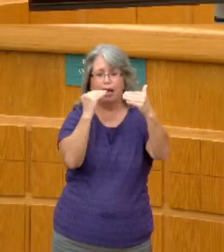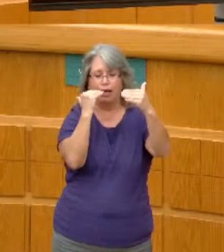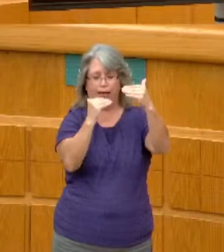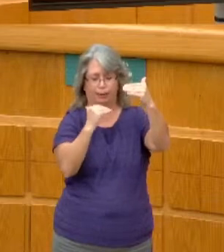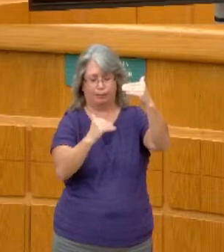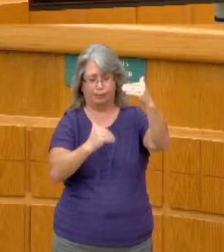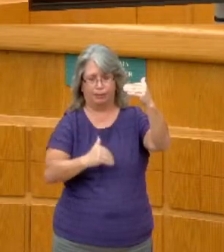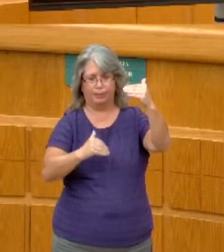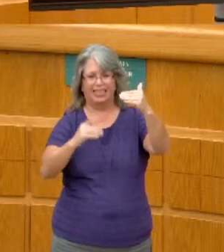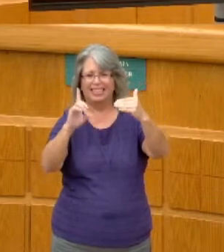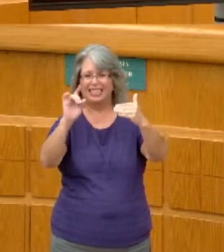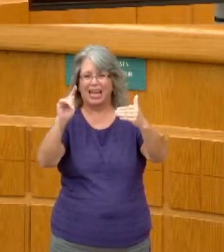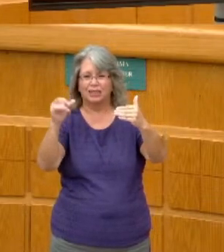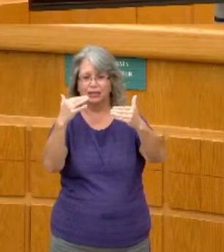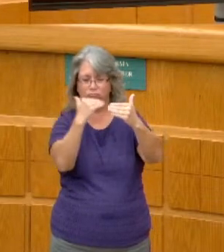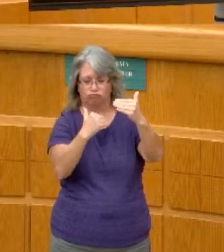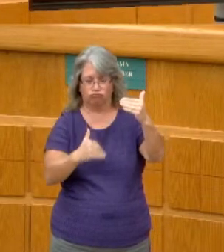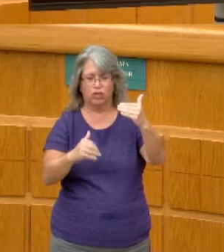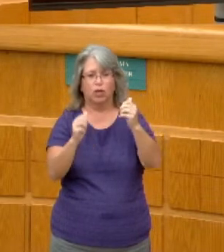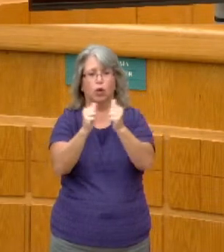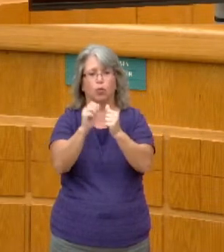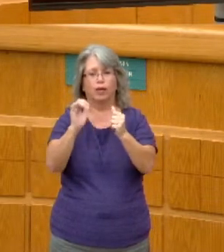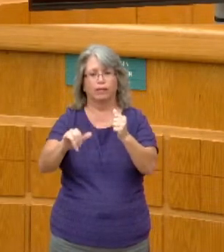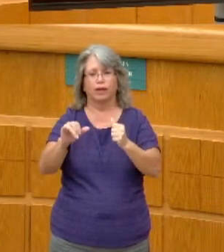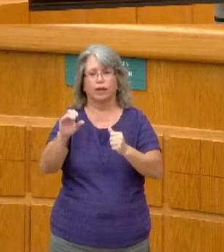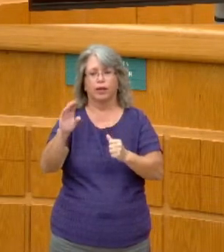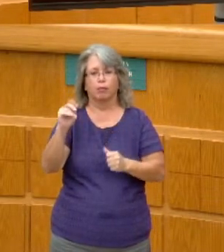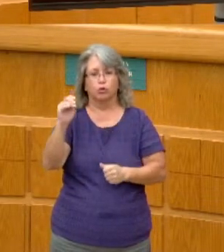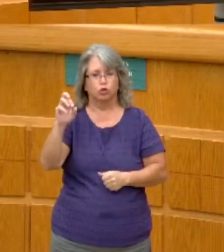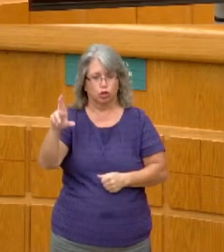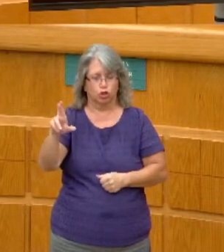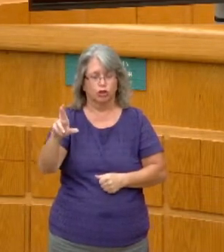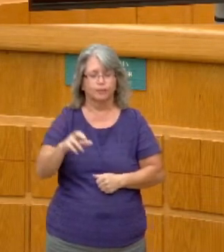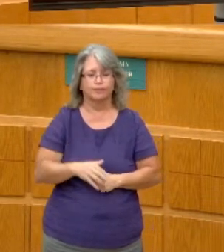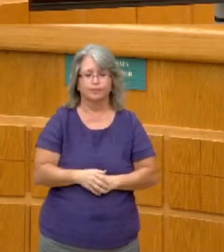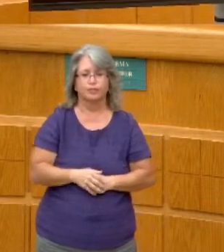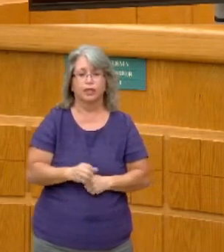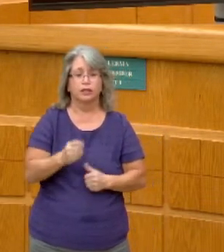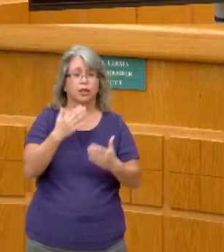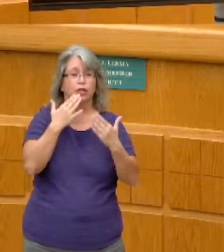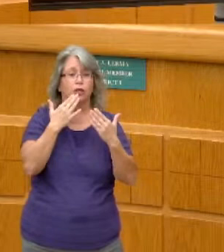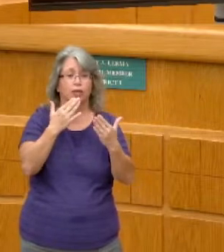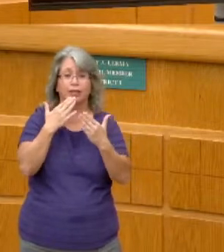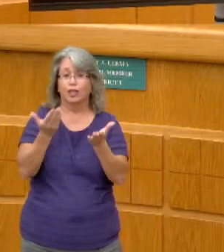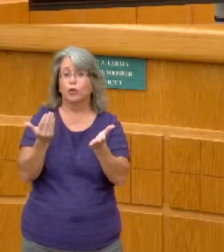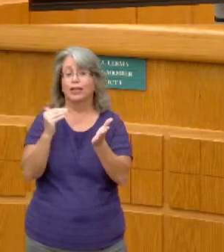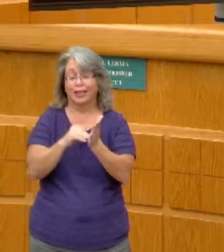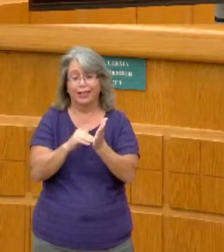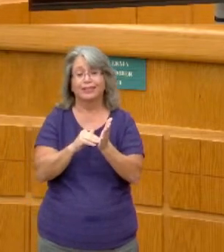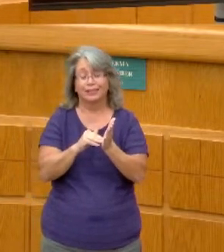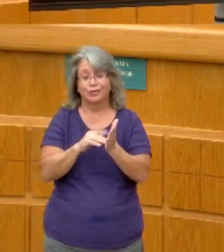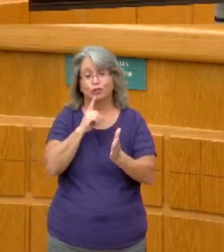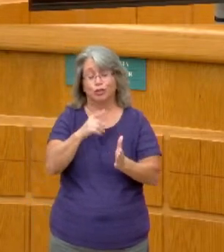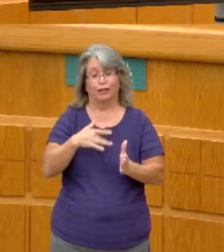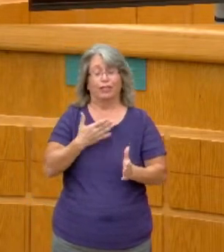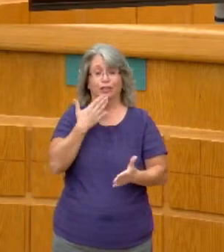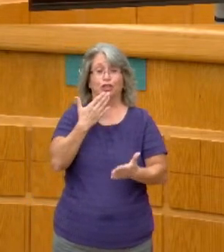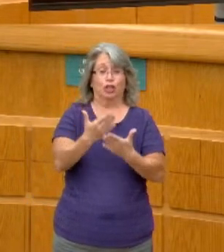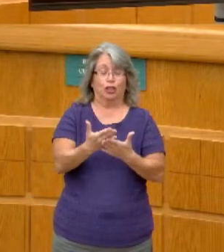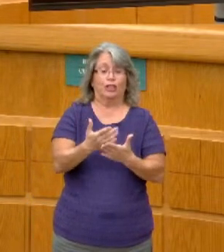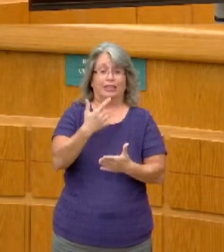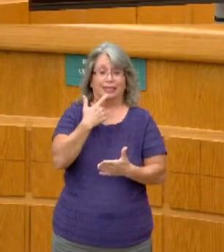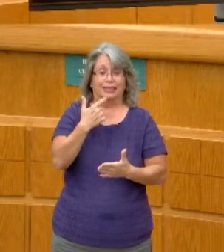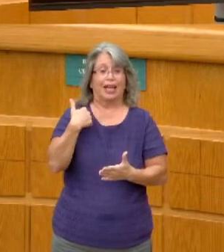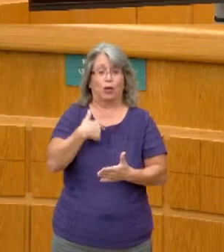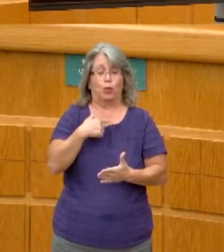with regards to boosters. So thank you again, and it feels good to say that we're